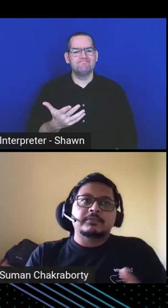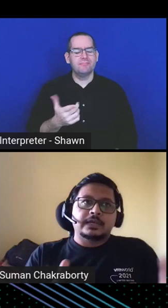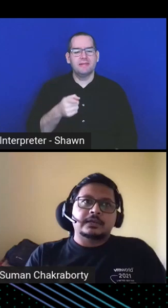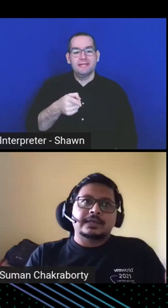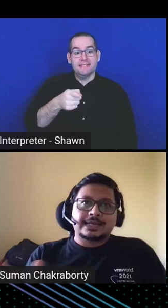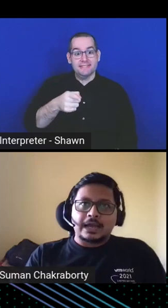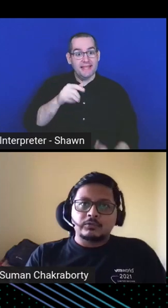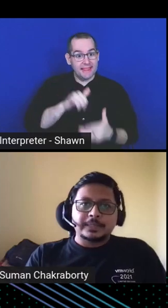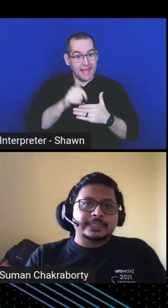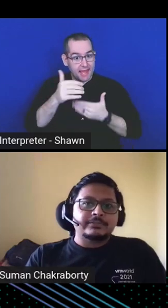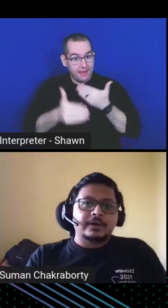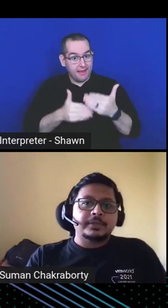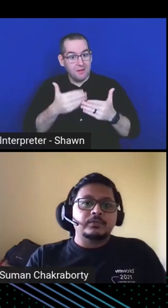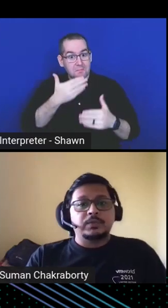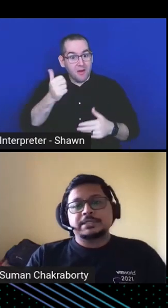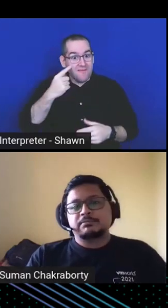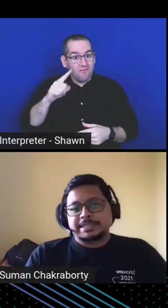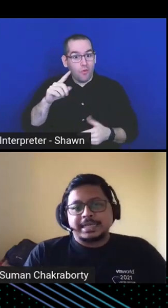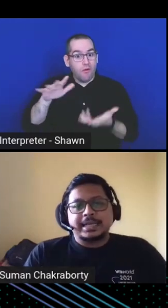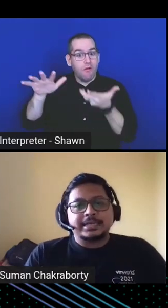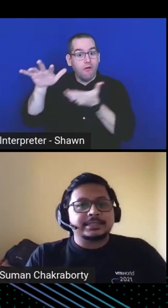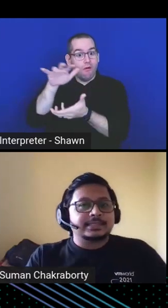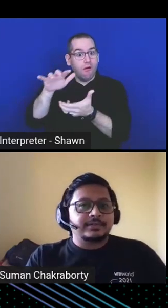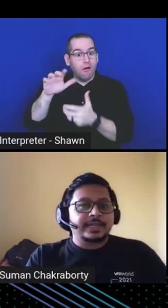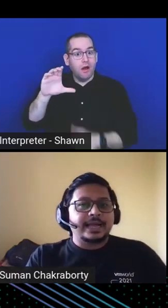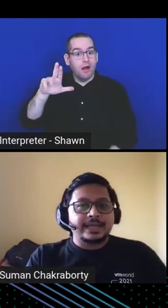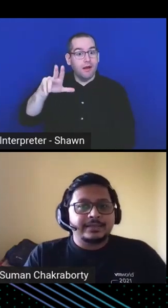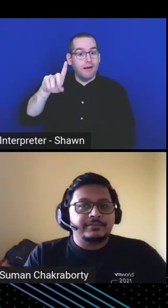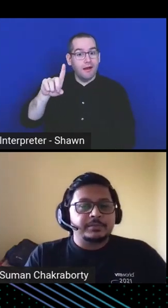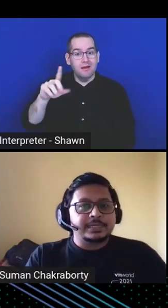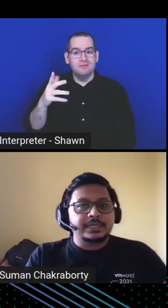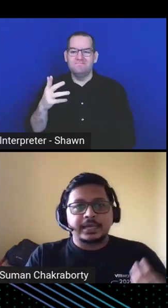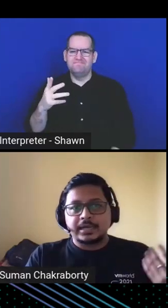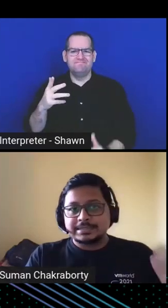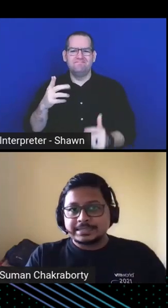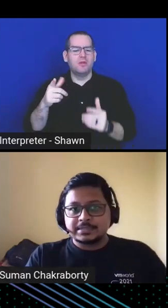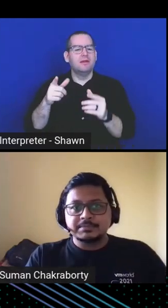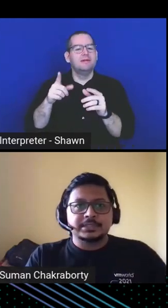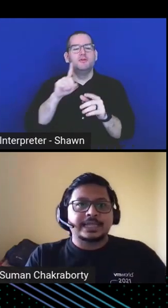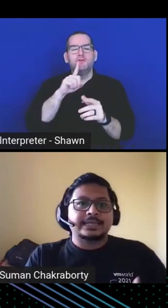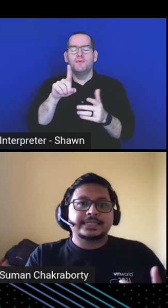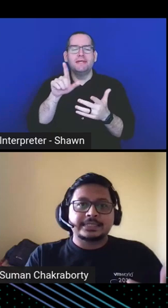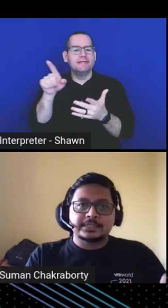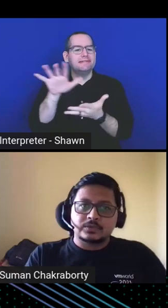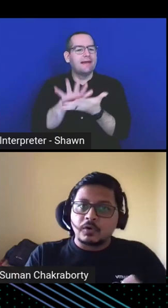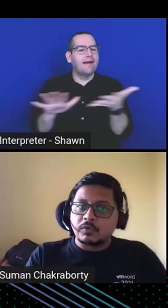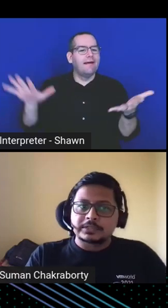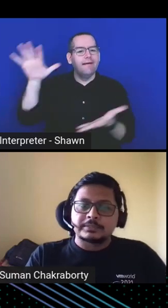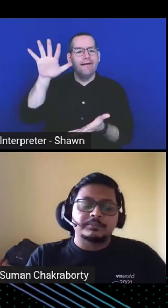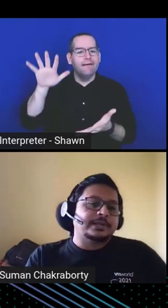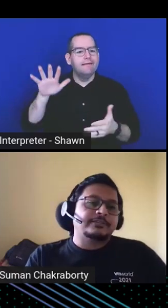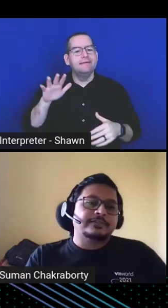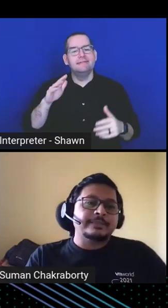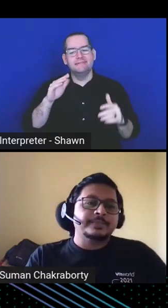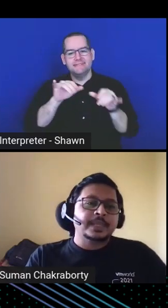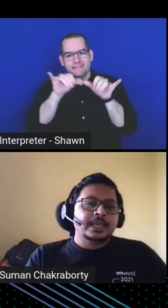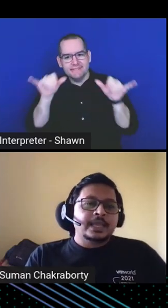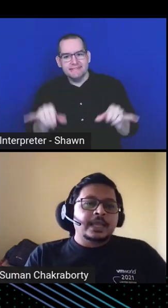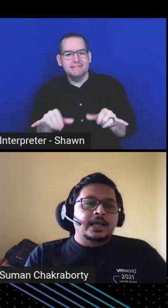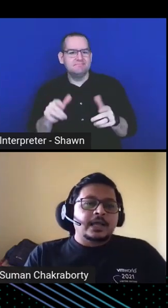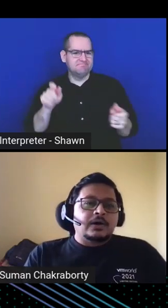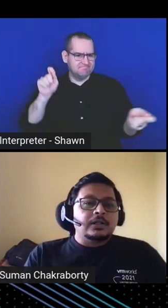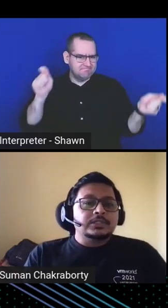in a cloud-based environment, which basically contains a very highly ephemeral systems that changes over some point of time.